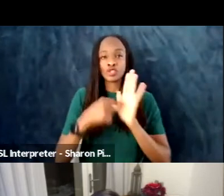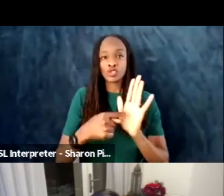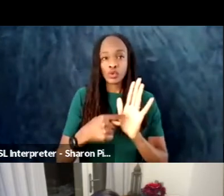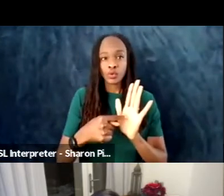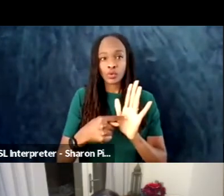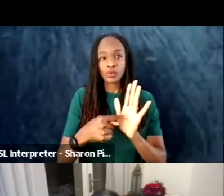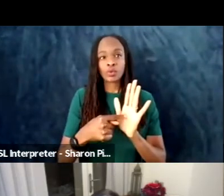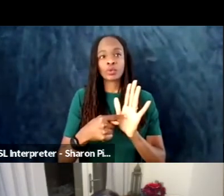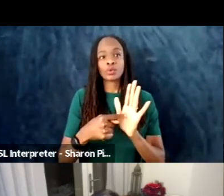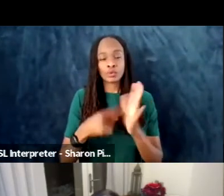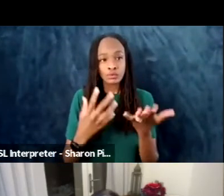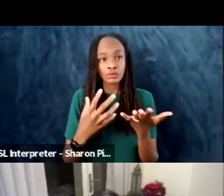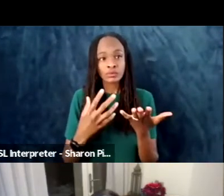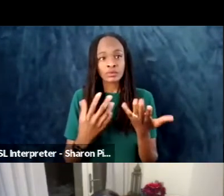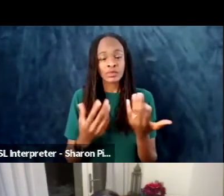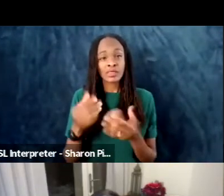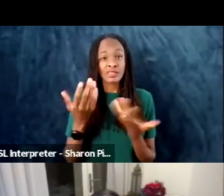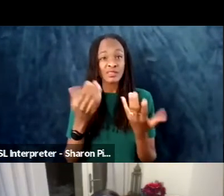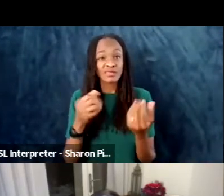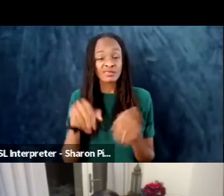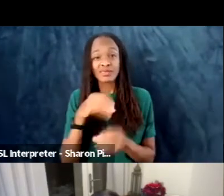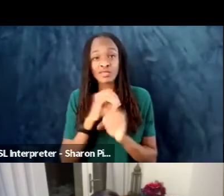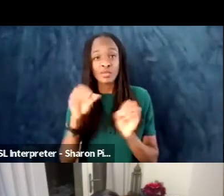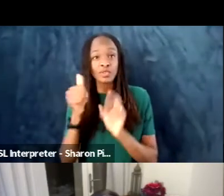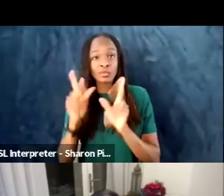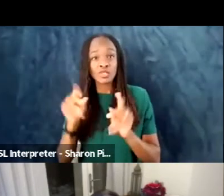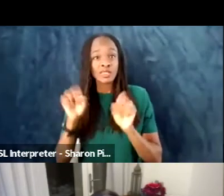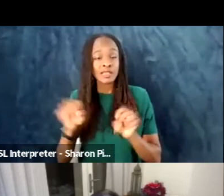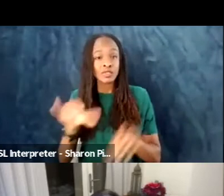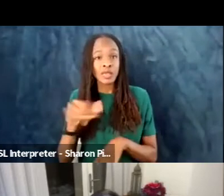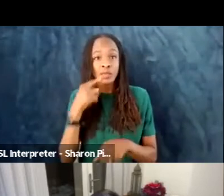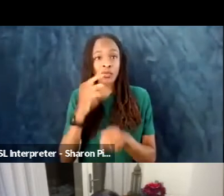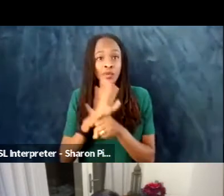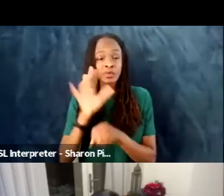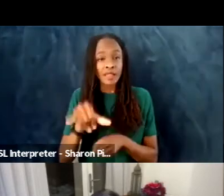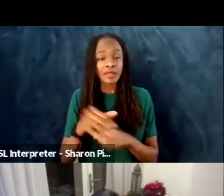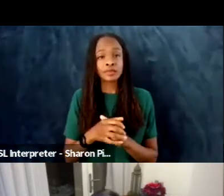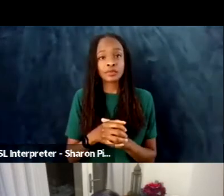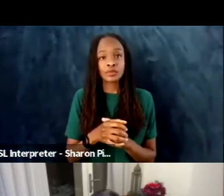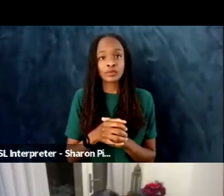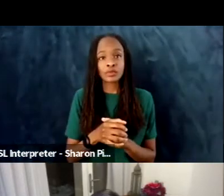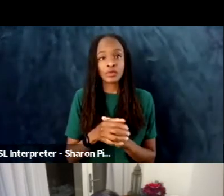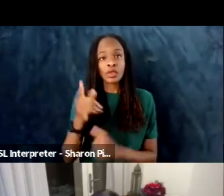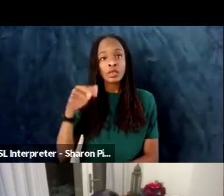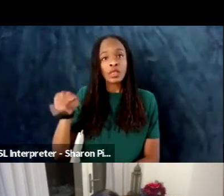no governing bodies will be able to do it. I promise you that. They will look at the